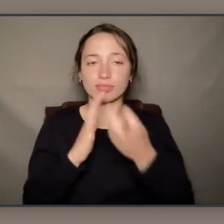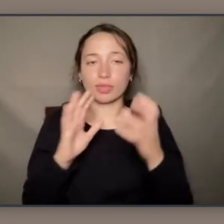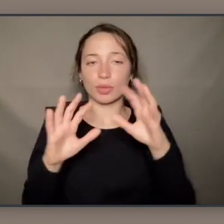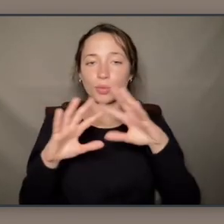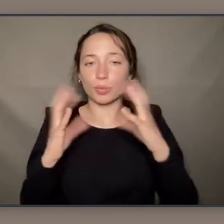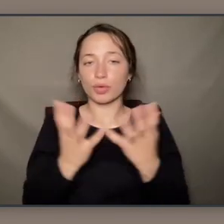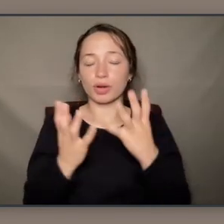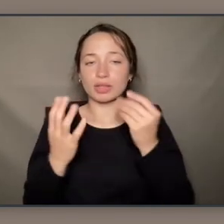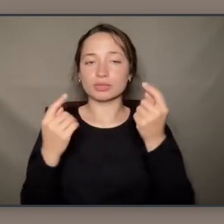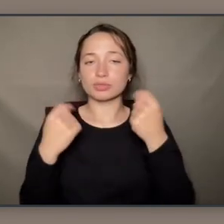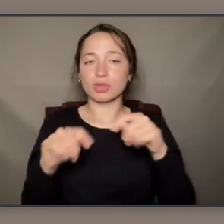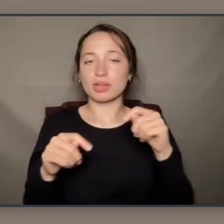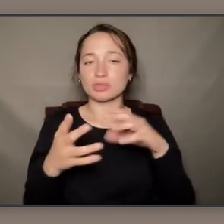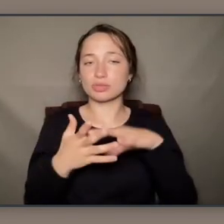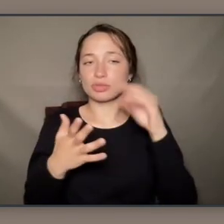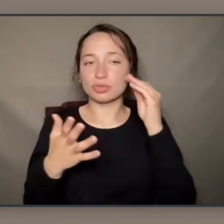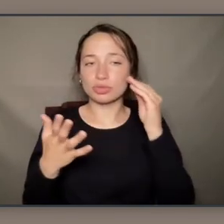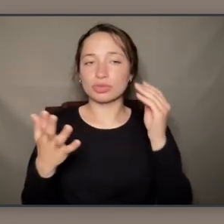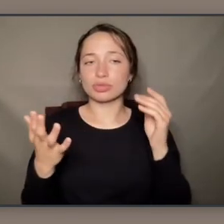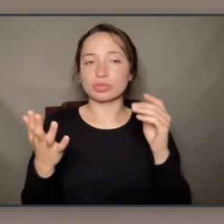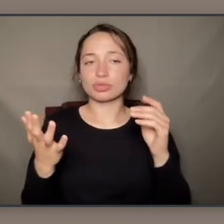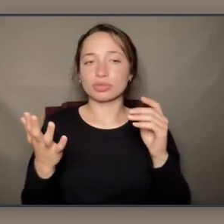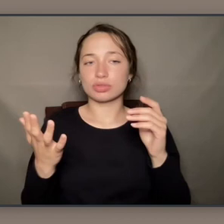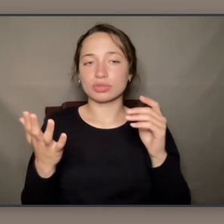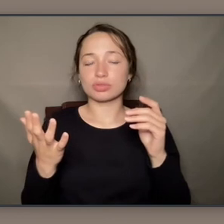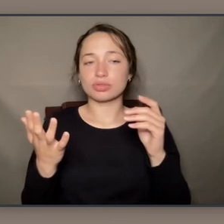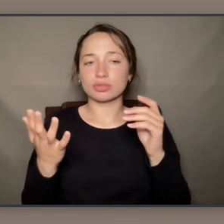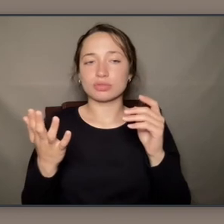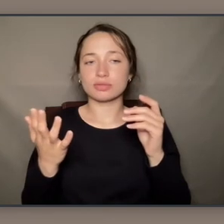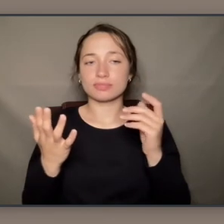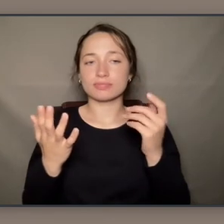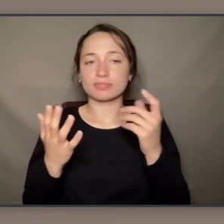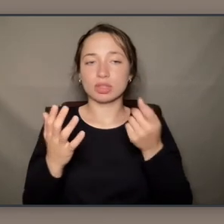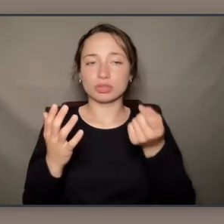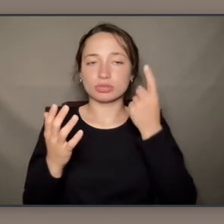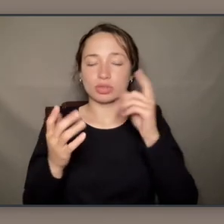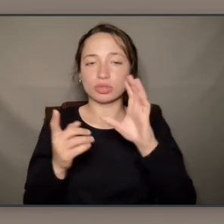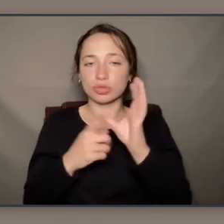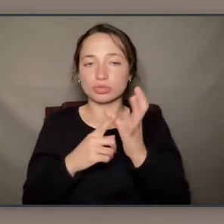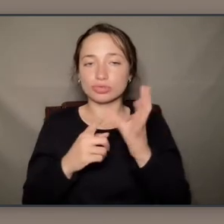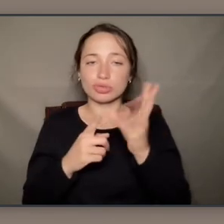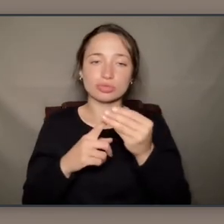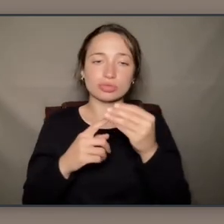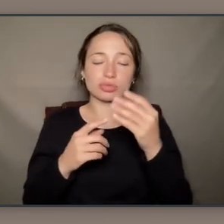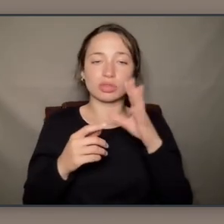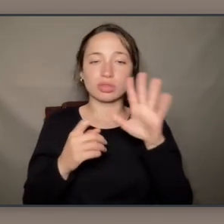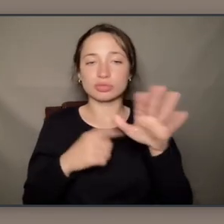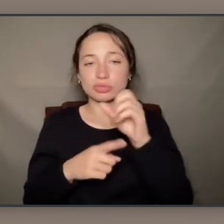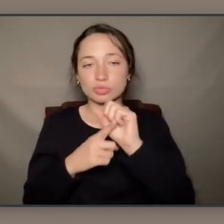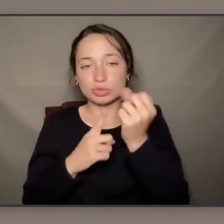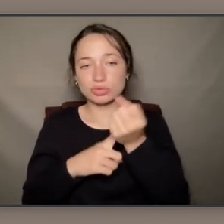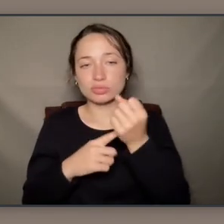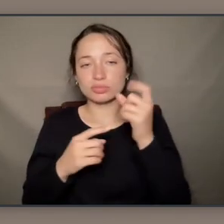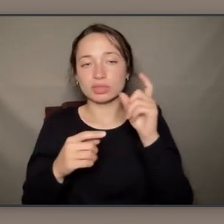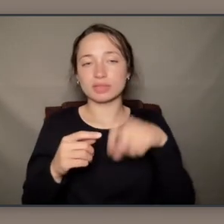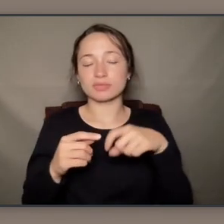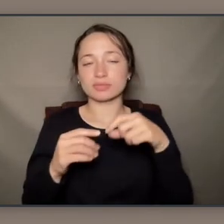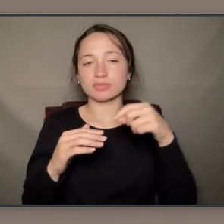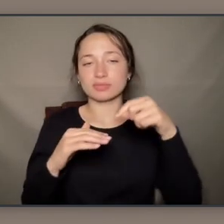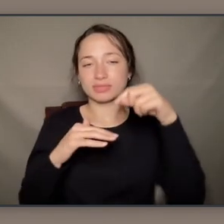into their world and genuinely try to learn and understand their culture, their